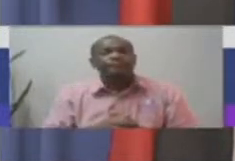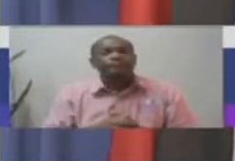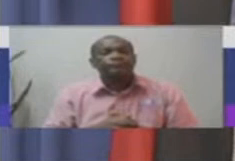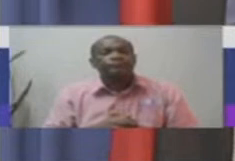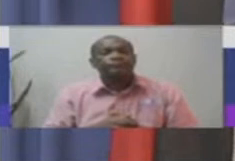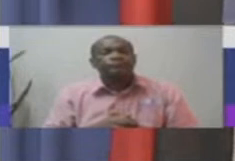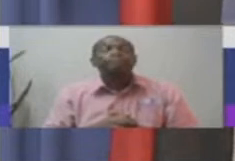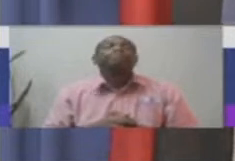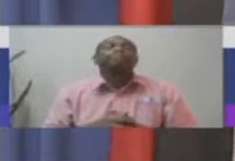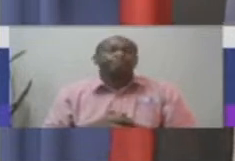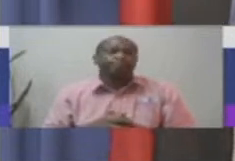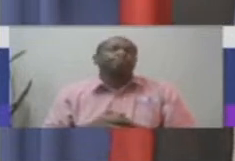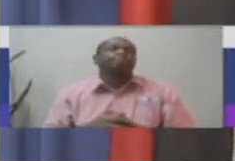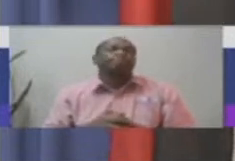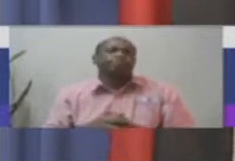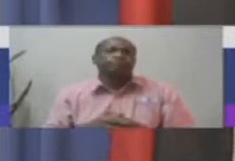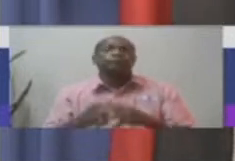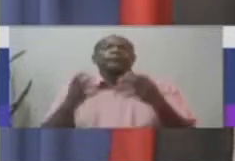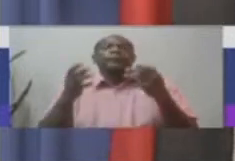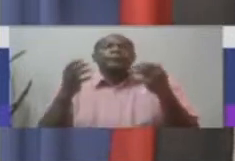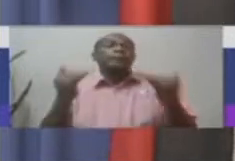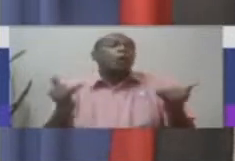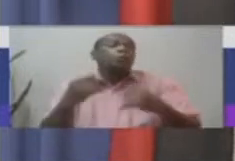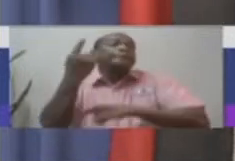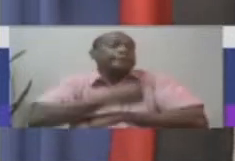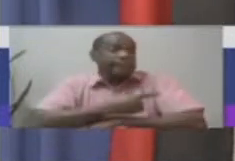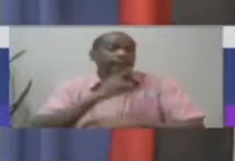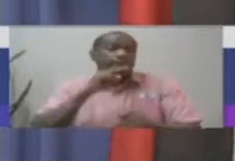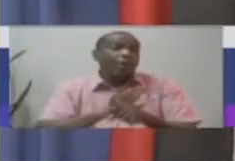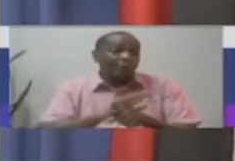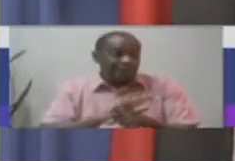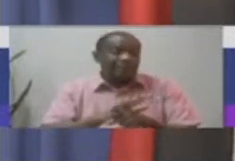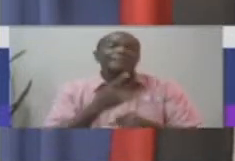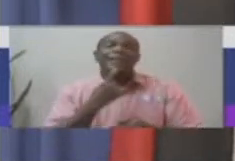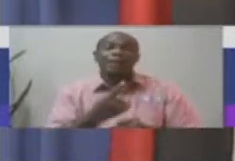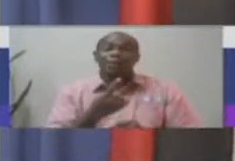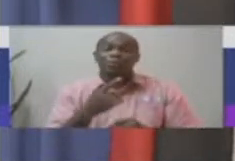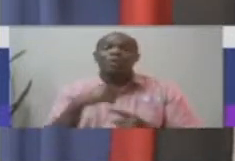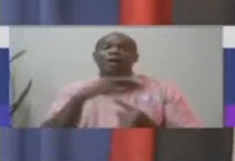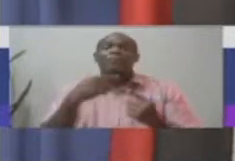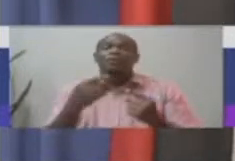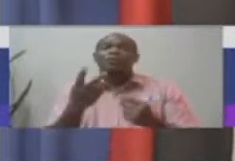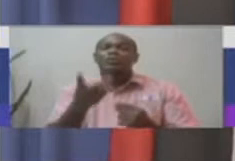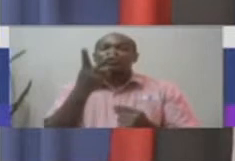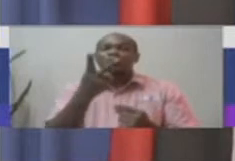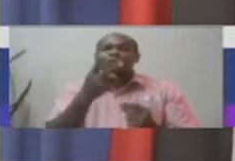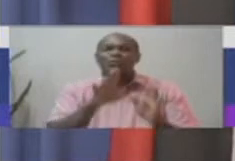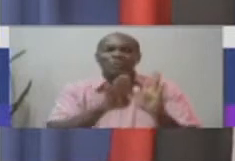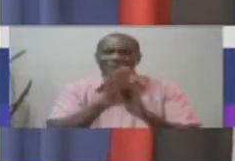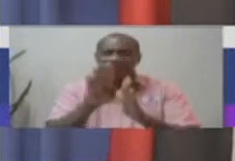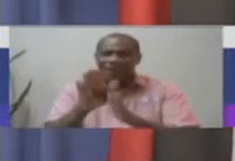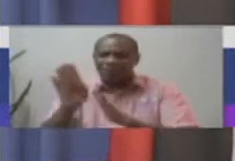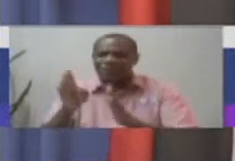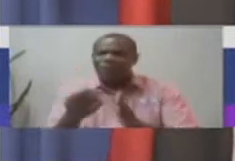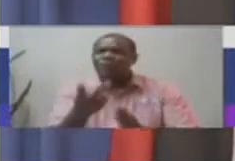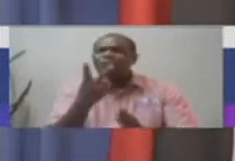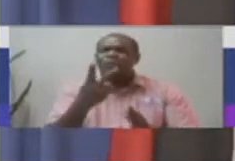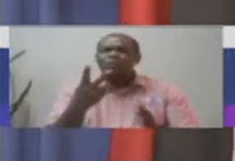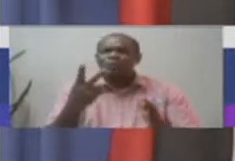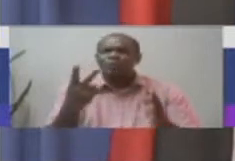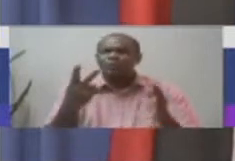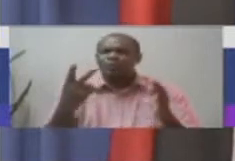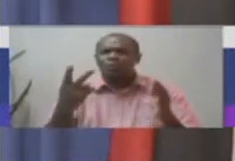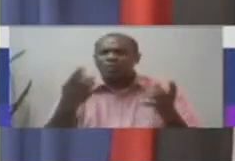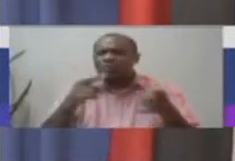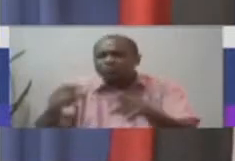two developments that we had said we would do if the